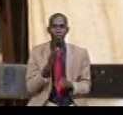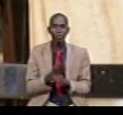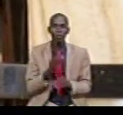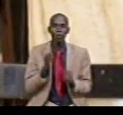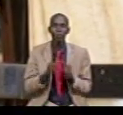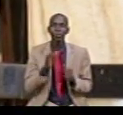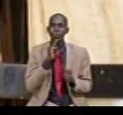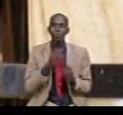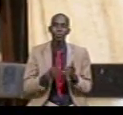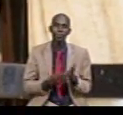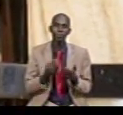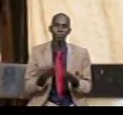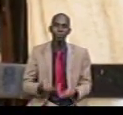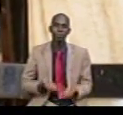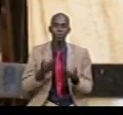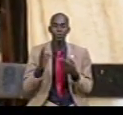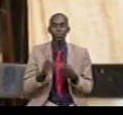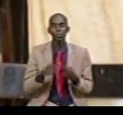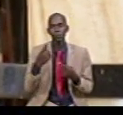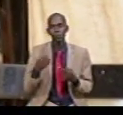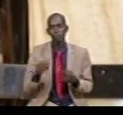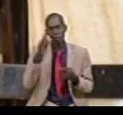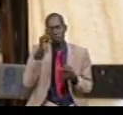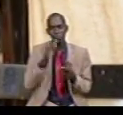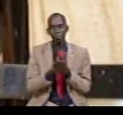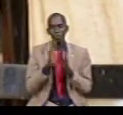once delivered unto the saints.